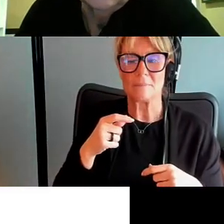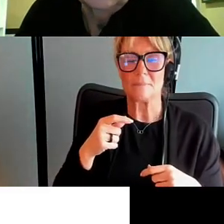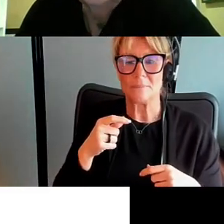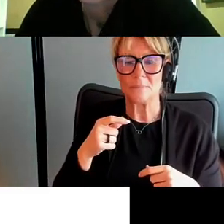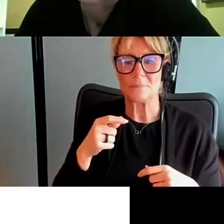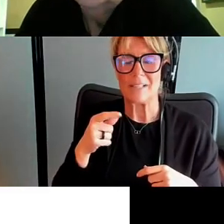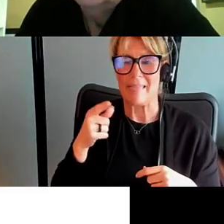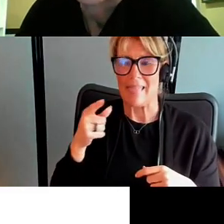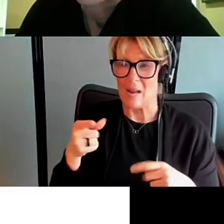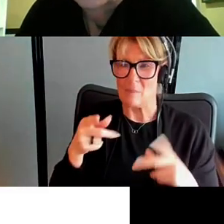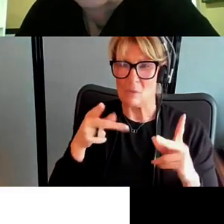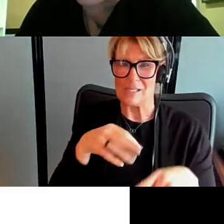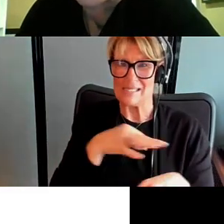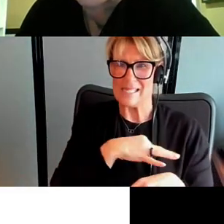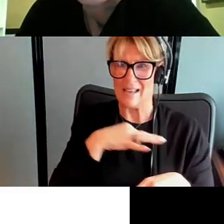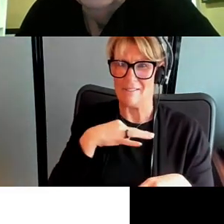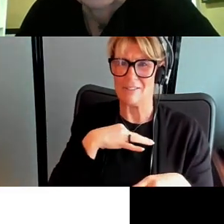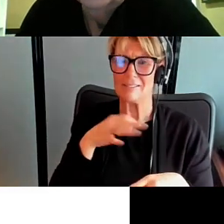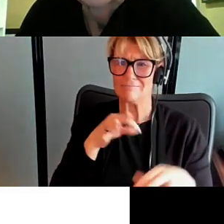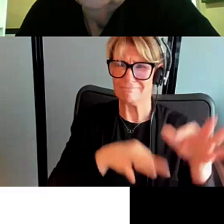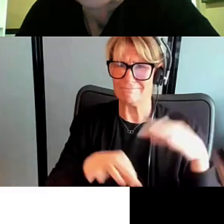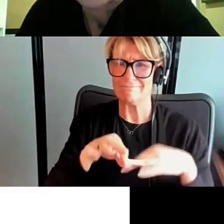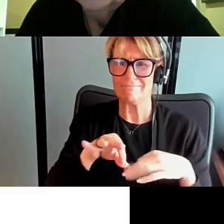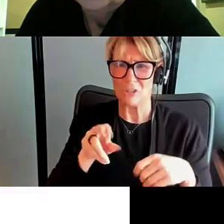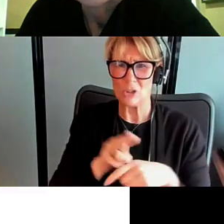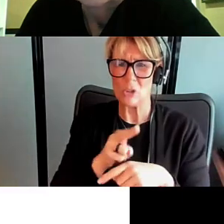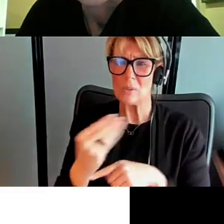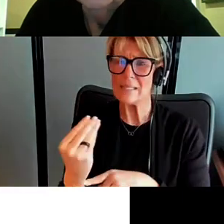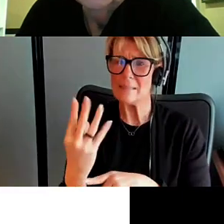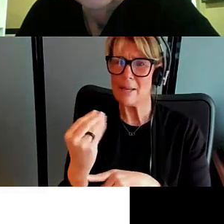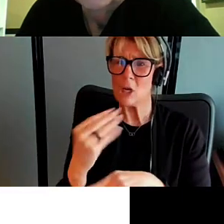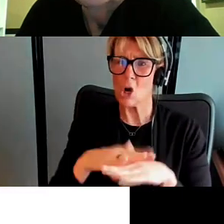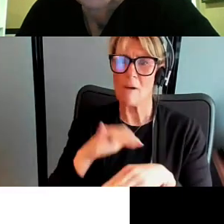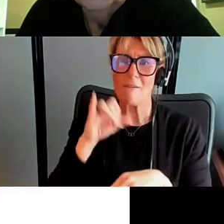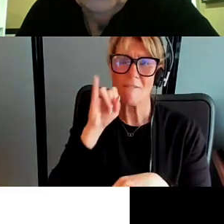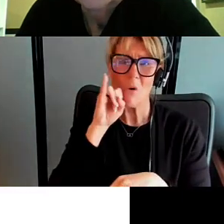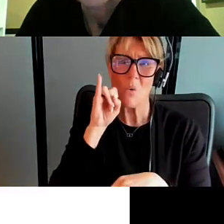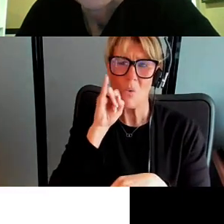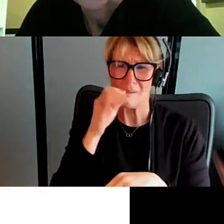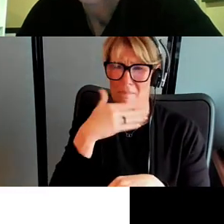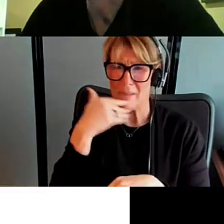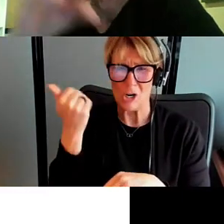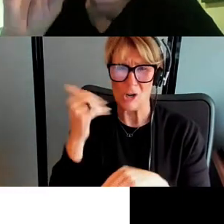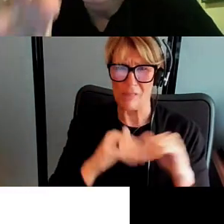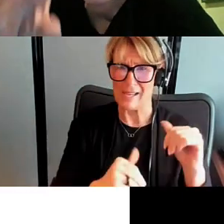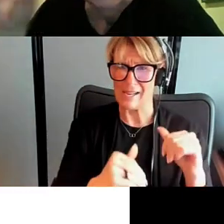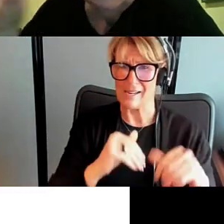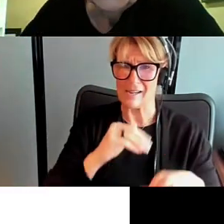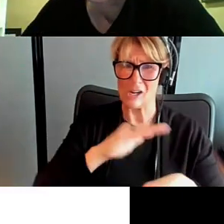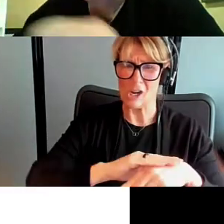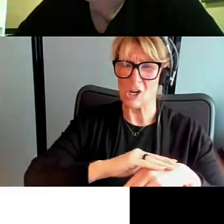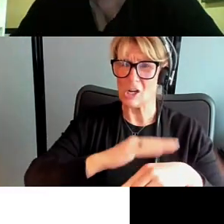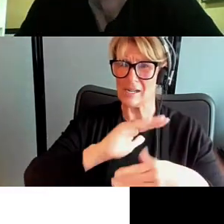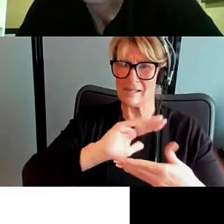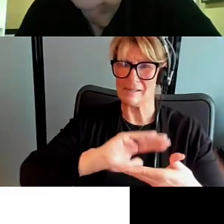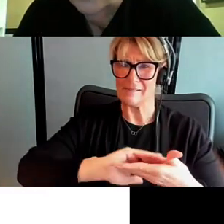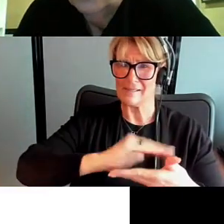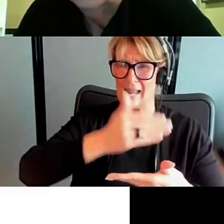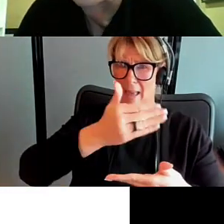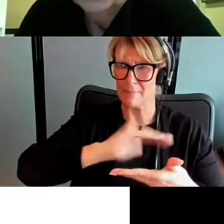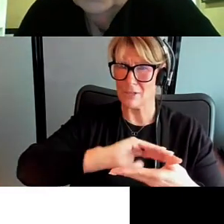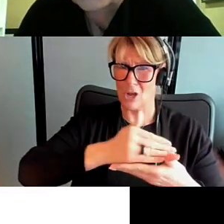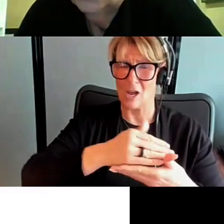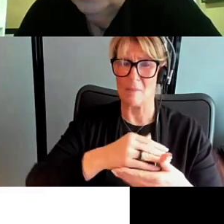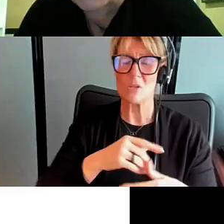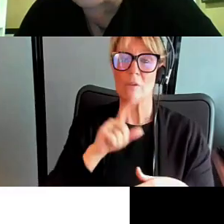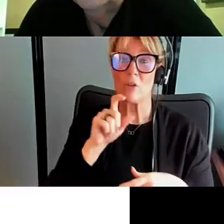podcaster said to me, use your phone. The speaker on your phone is excellent. So he said, when you have to record little clips, use your